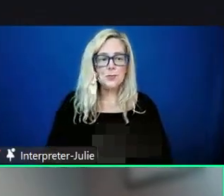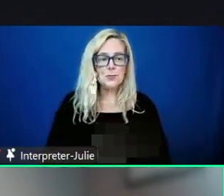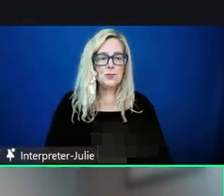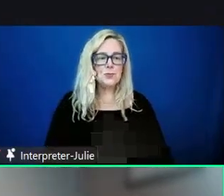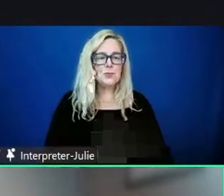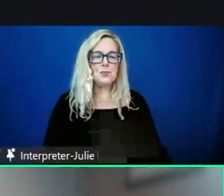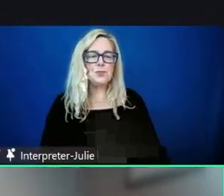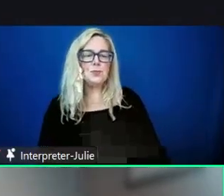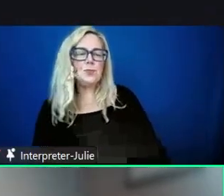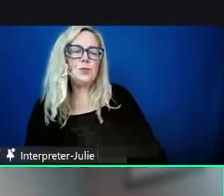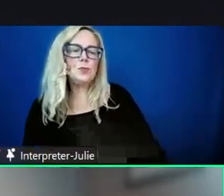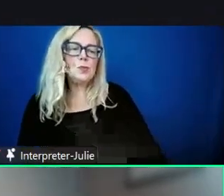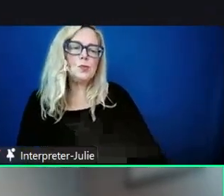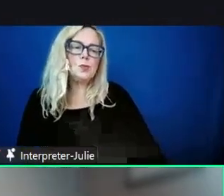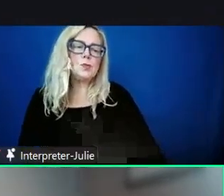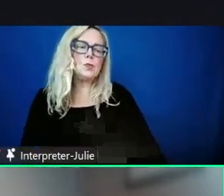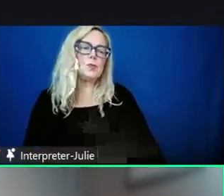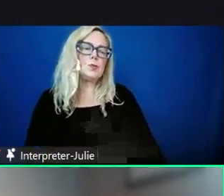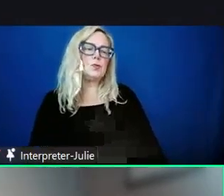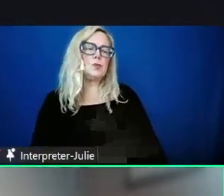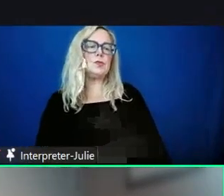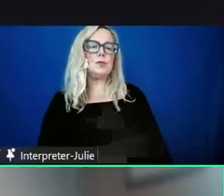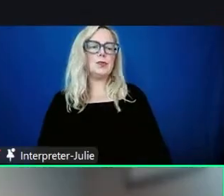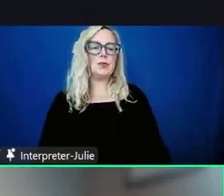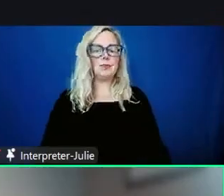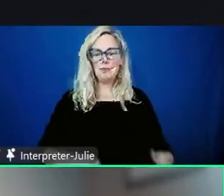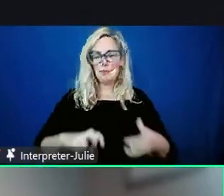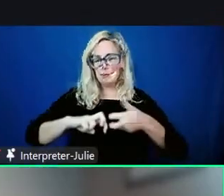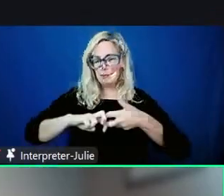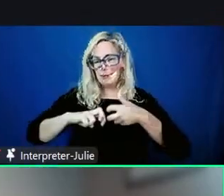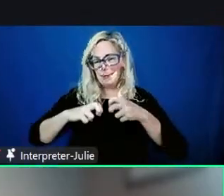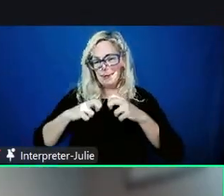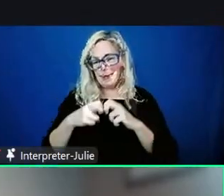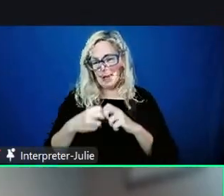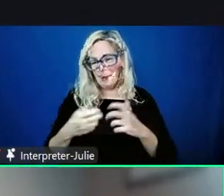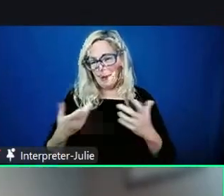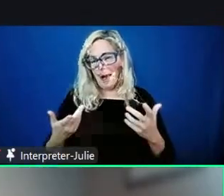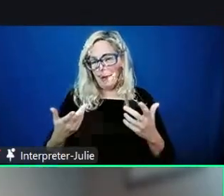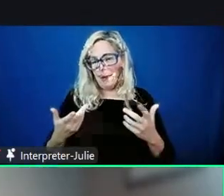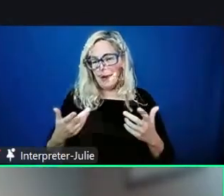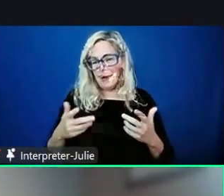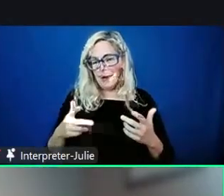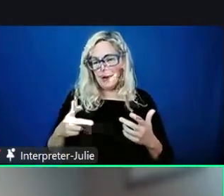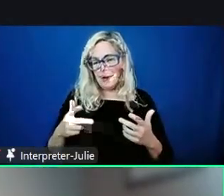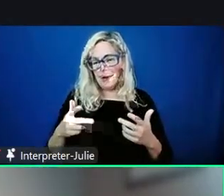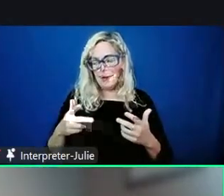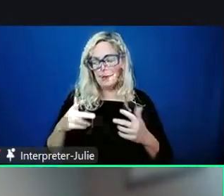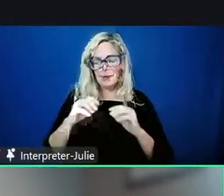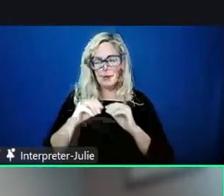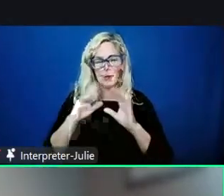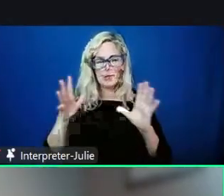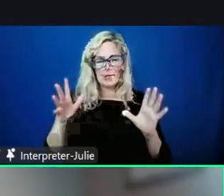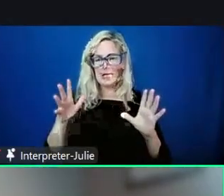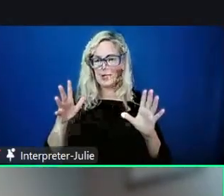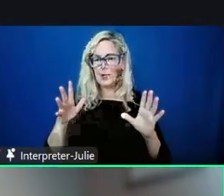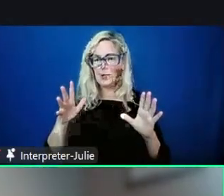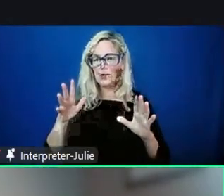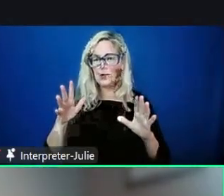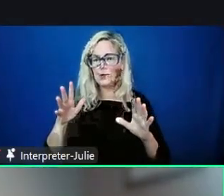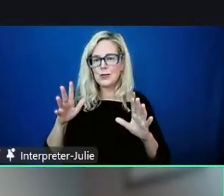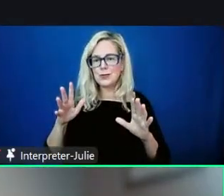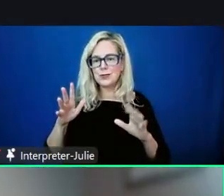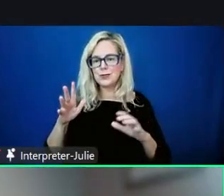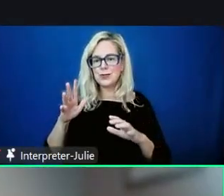So the problems in third-year medical school is pretty clear. So clinical rotations are fundamentally different